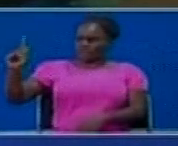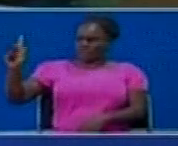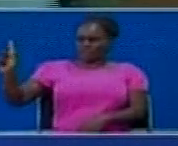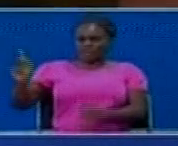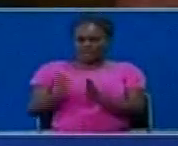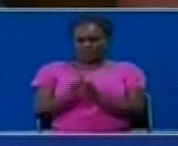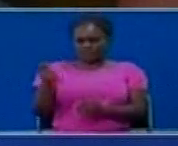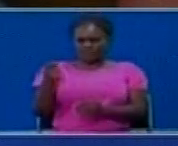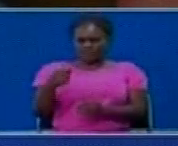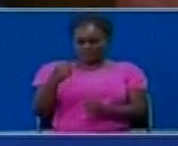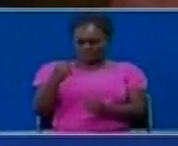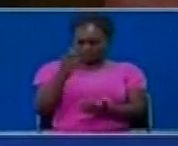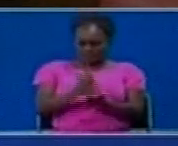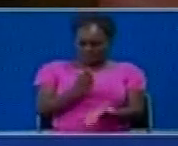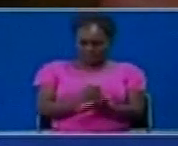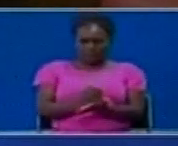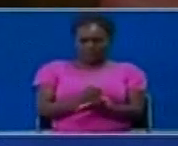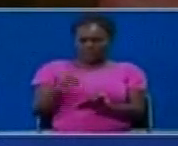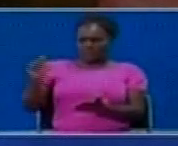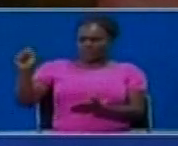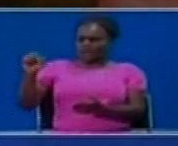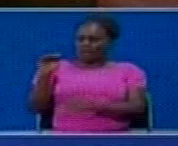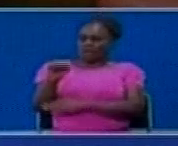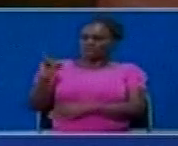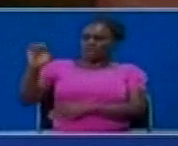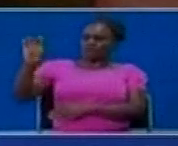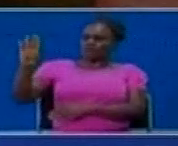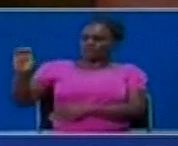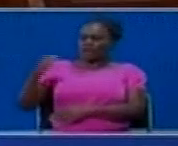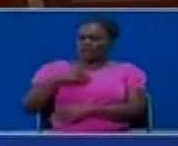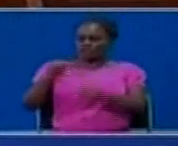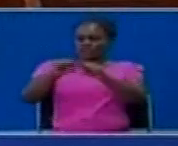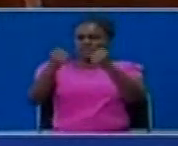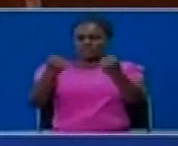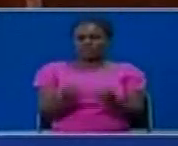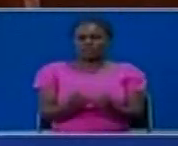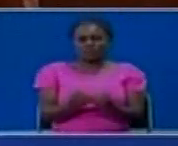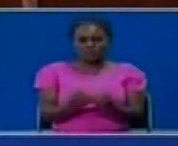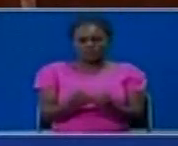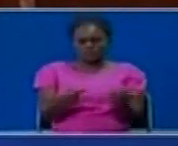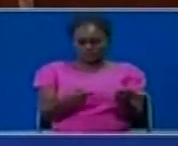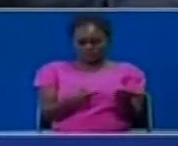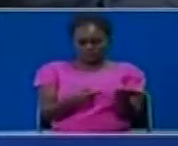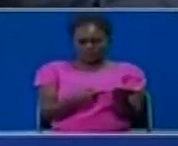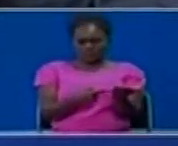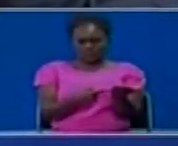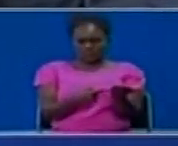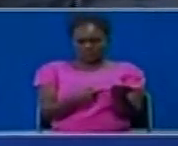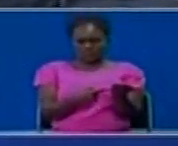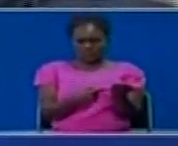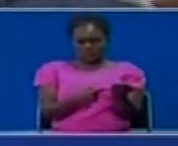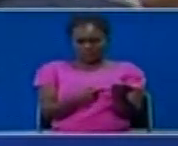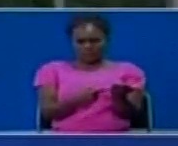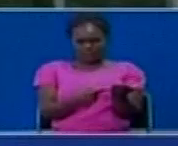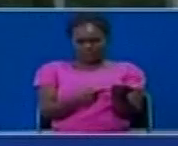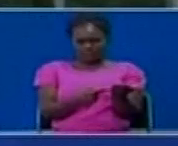Daima. LSK President says the clause urging IEBC to have a complementary system to the electronic one is suspect and needs to be